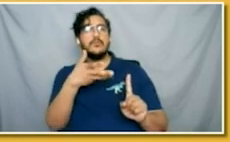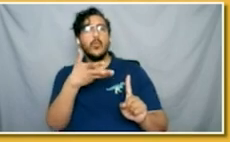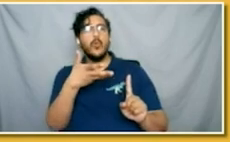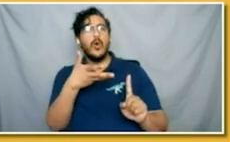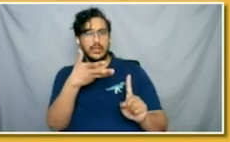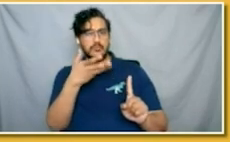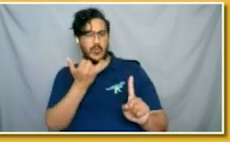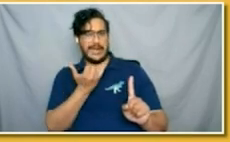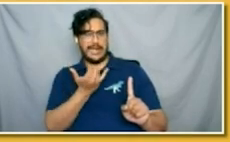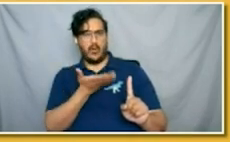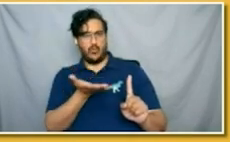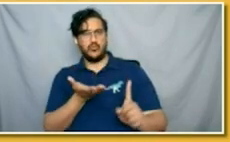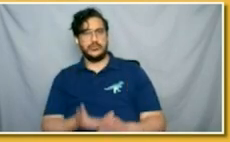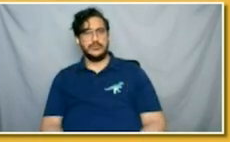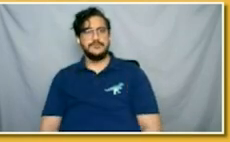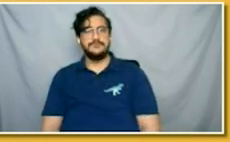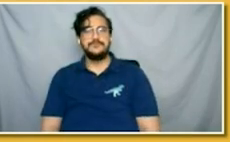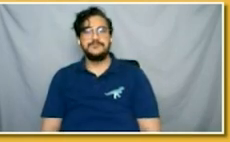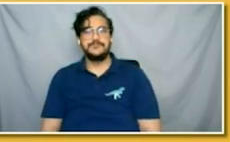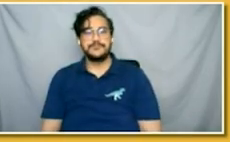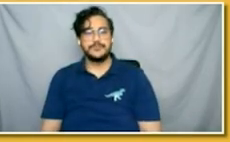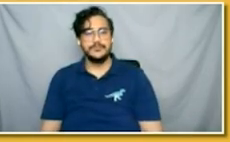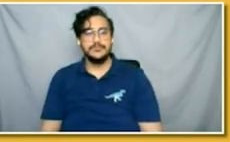sort of bear?